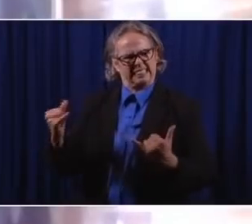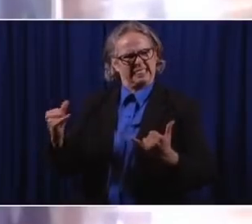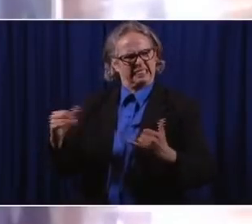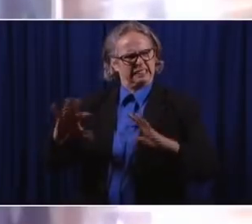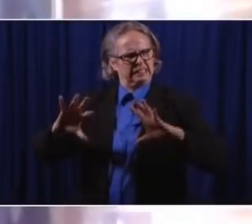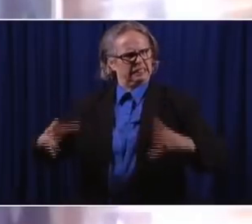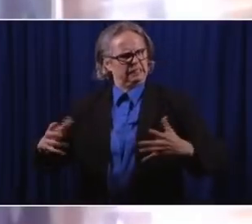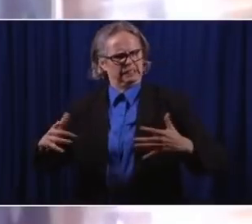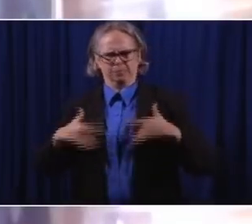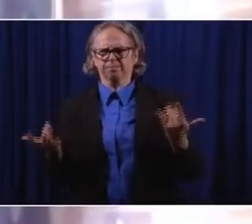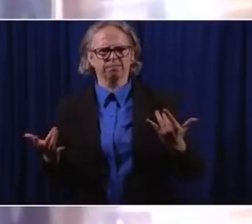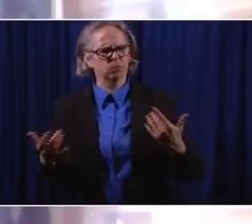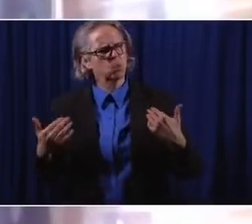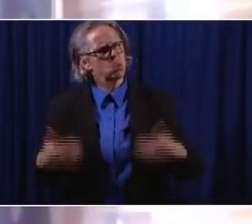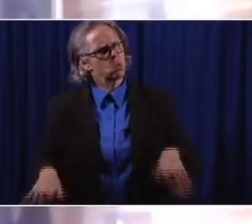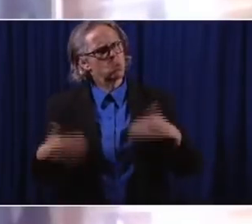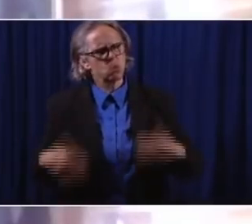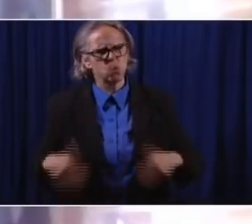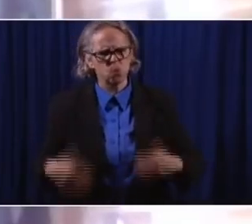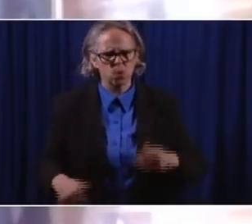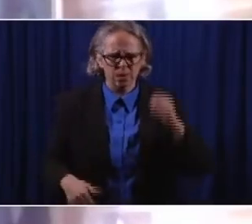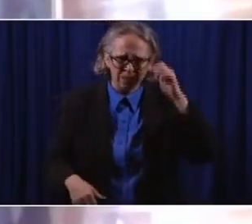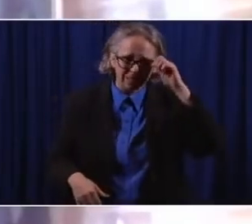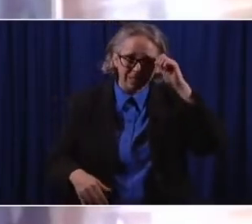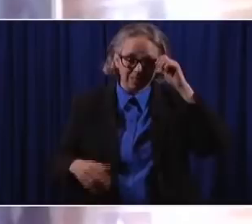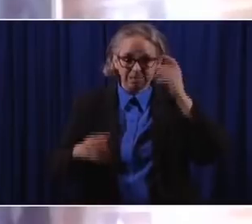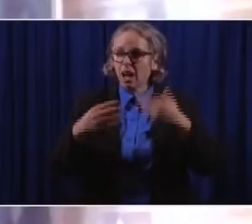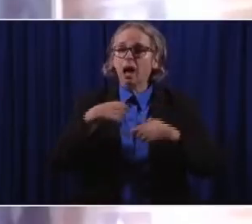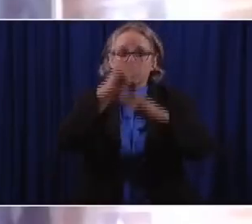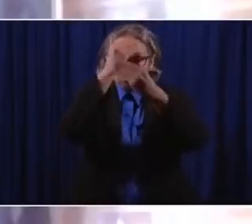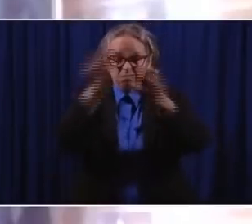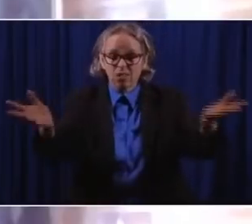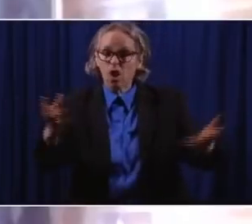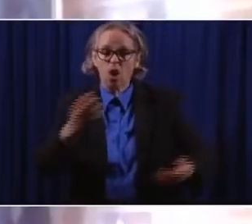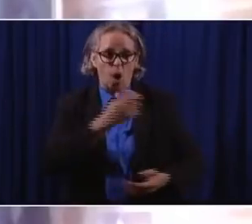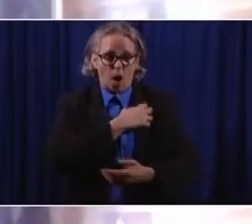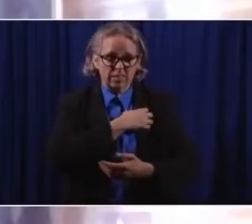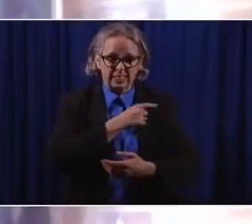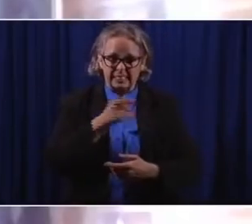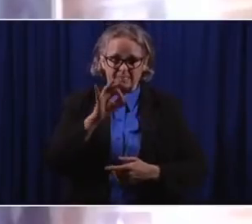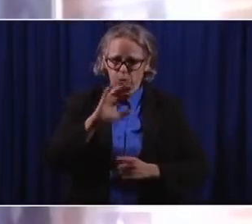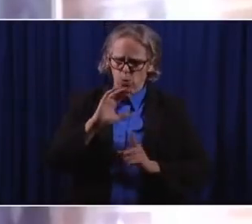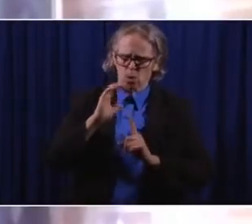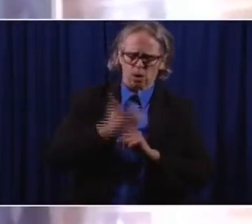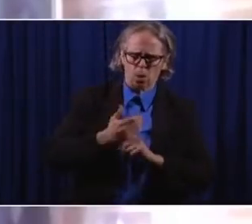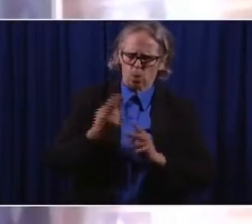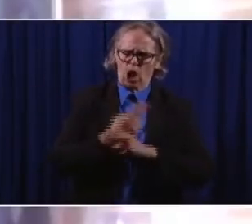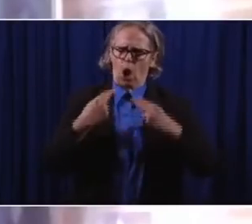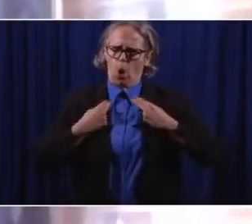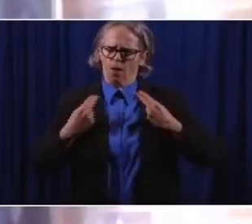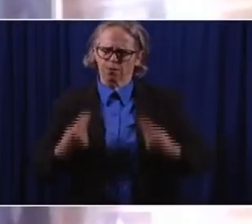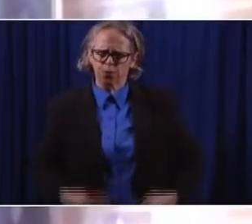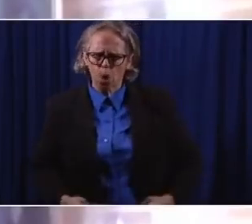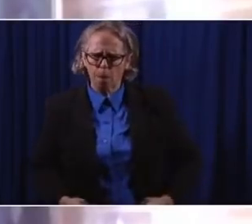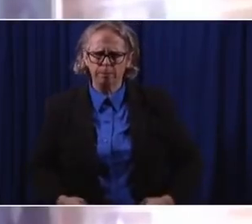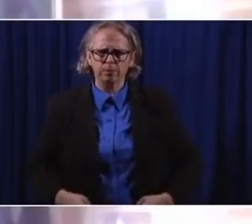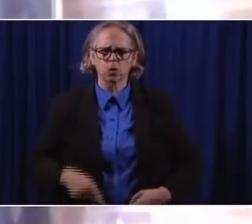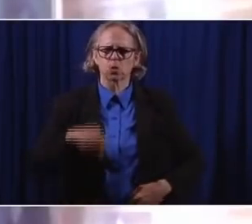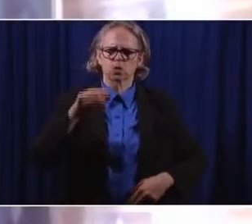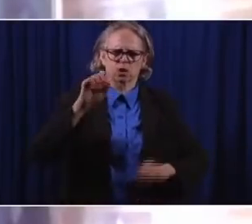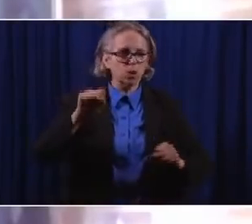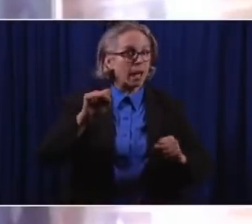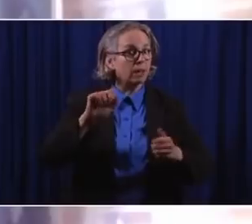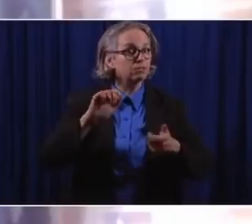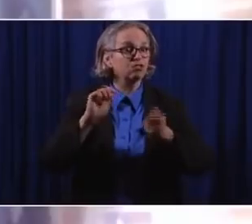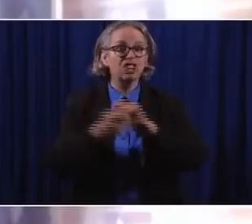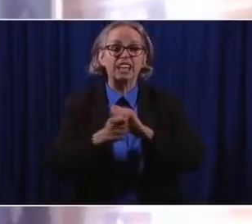now that every single day we're in uniform, we have the potential of changing someone's life. And if we can't change their life completely, we can make